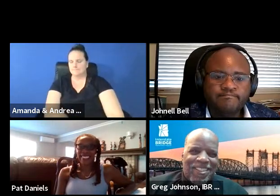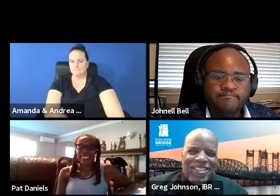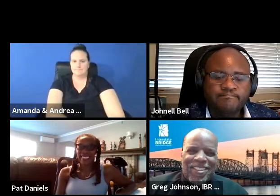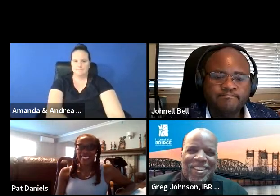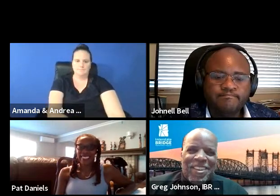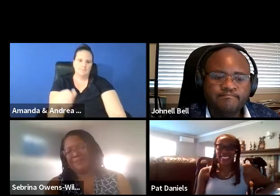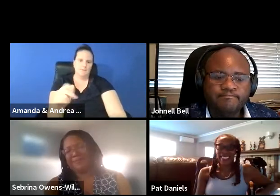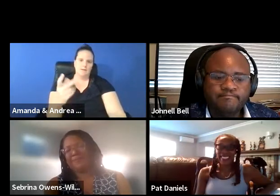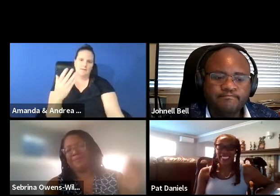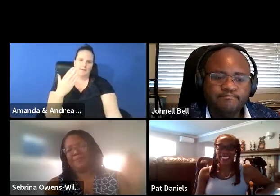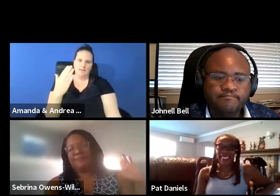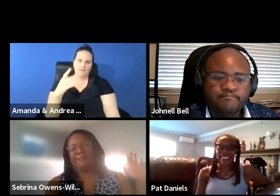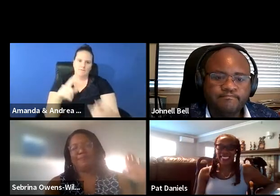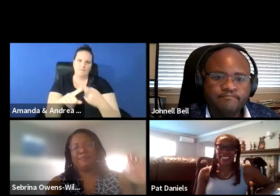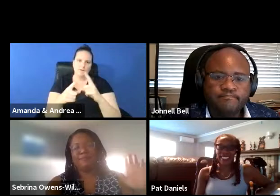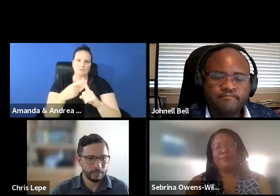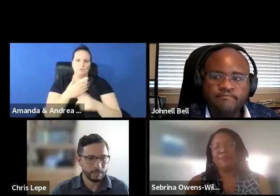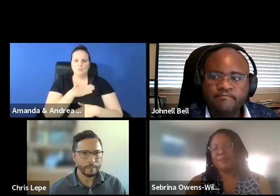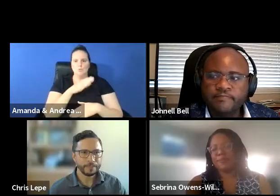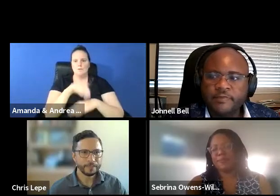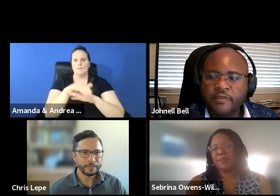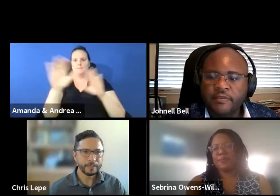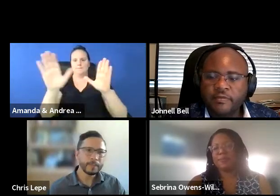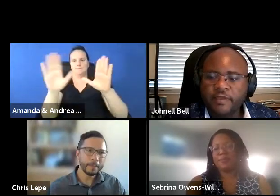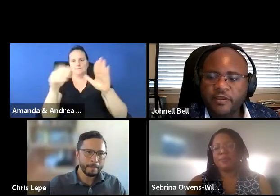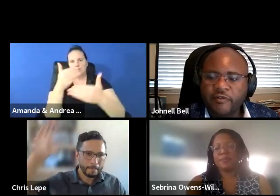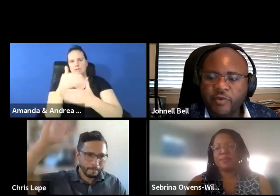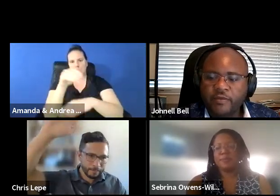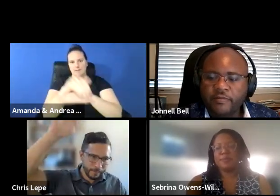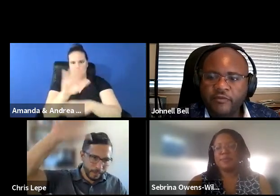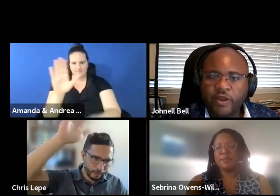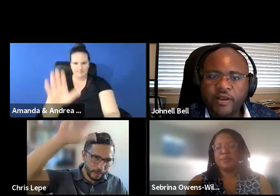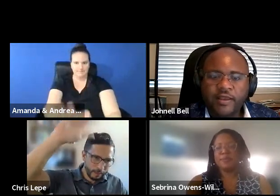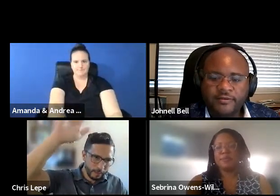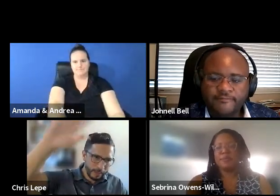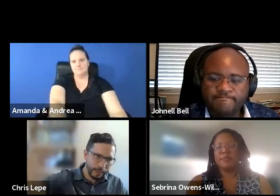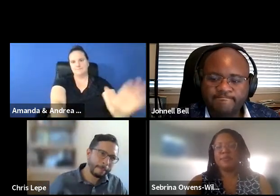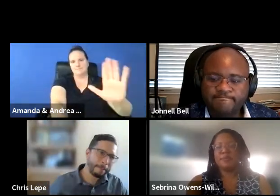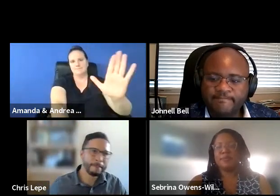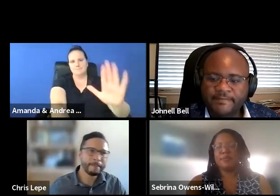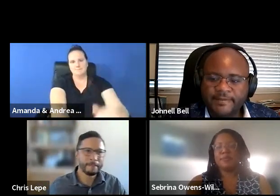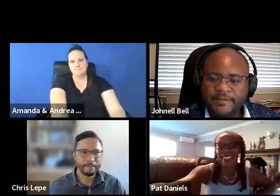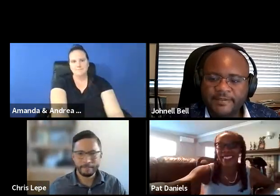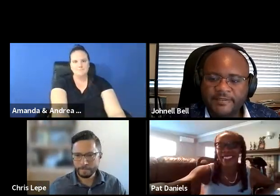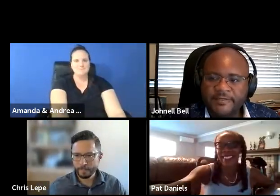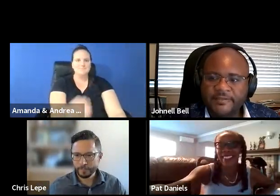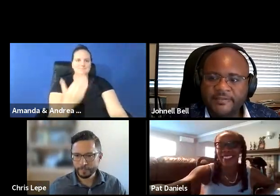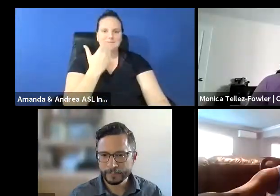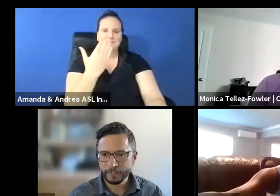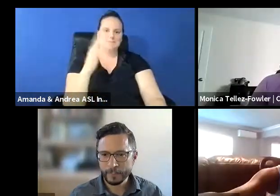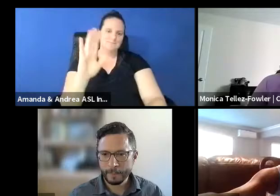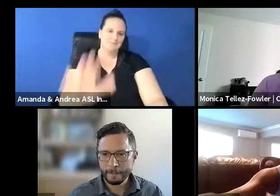All right, thank you, friends. Enjoy your evening. Good night. Thank you, Thank you, everyone. Bye. Have a great night. Thanks, everybody. Thank you.